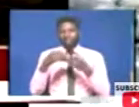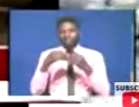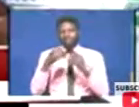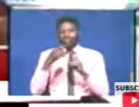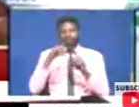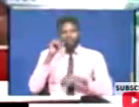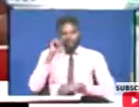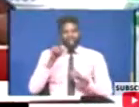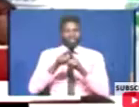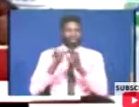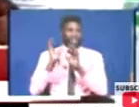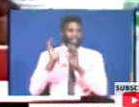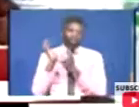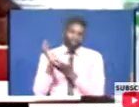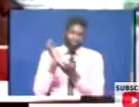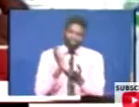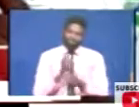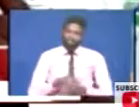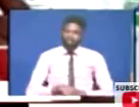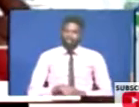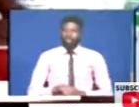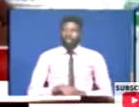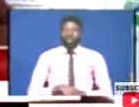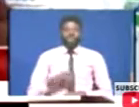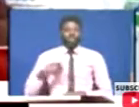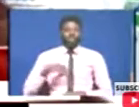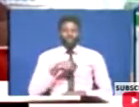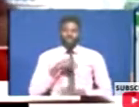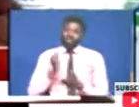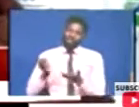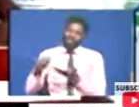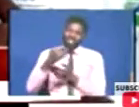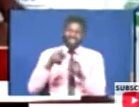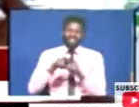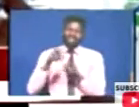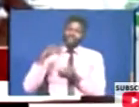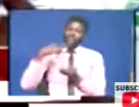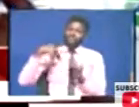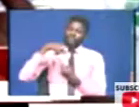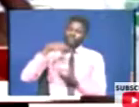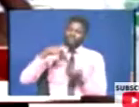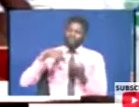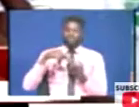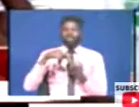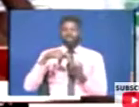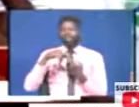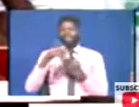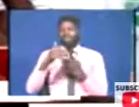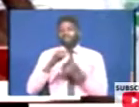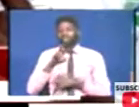Mombasa na Kilifi. Currently, we're collecting and recycling around 20 tons of plastic a